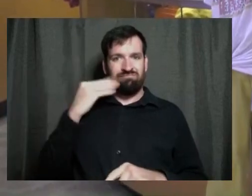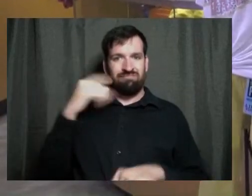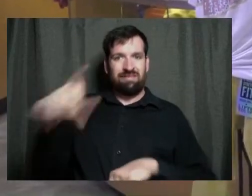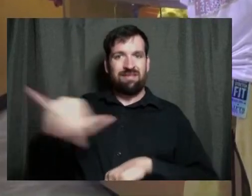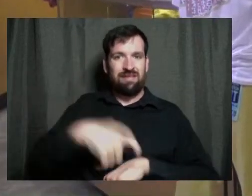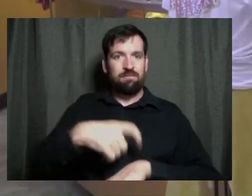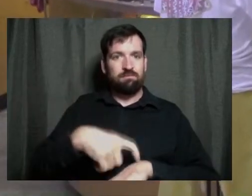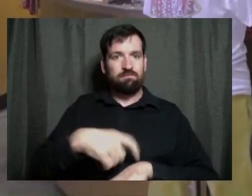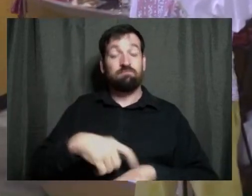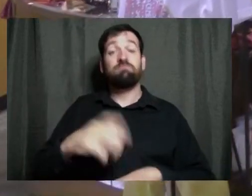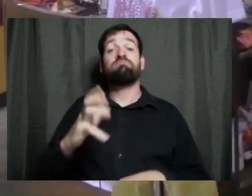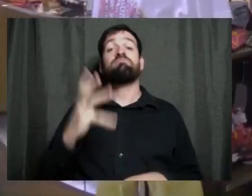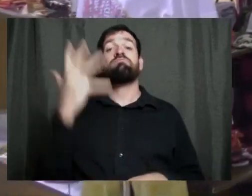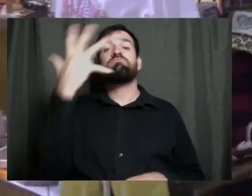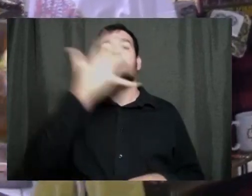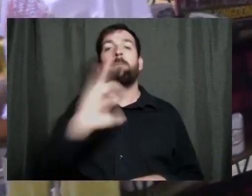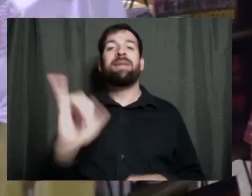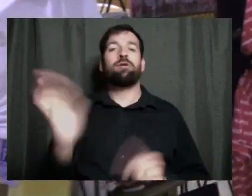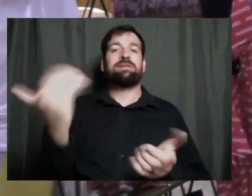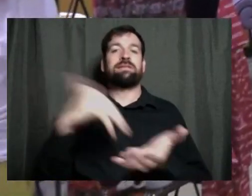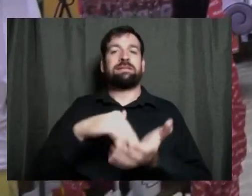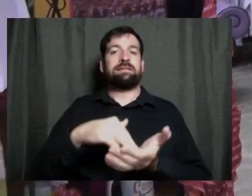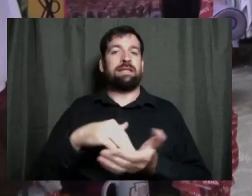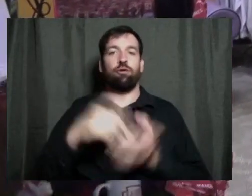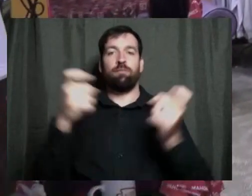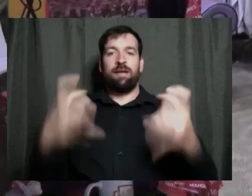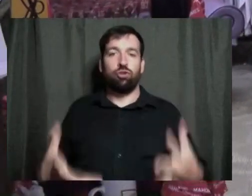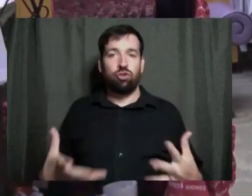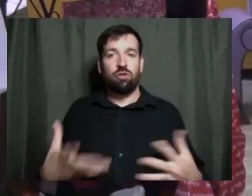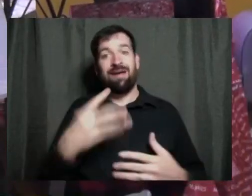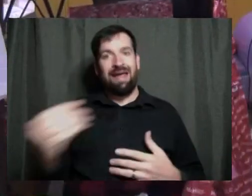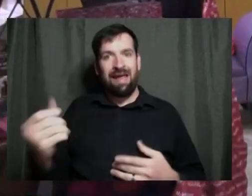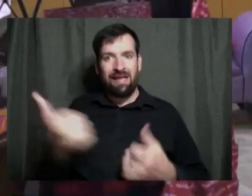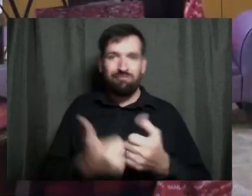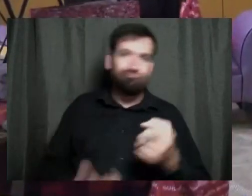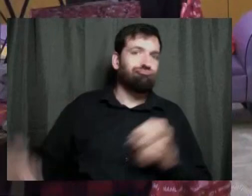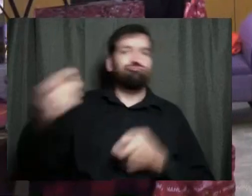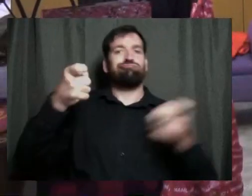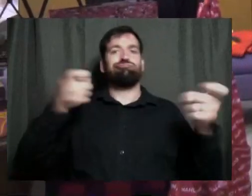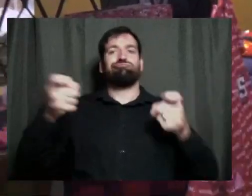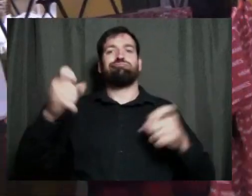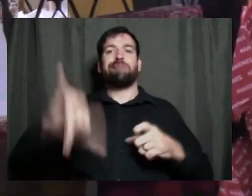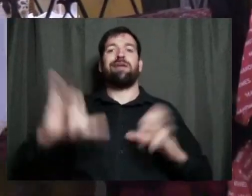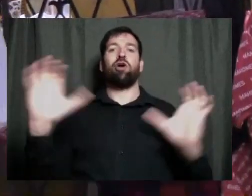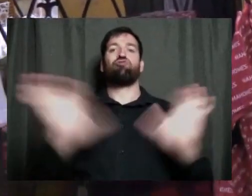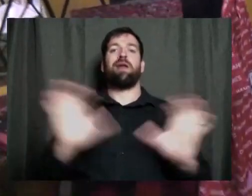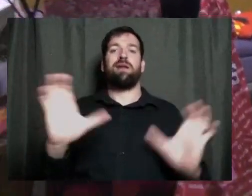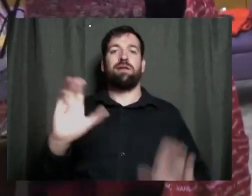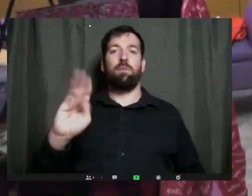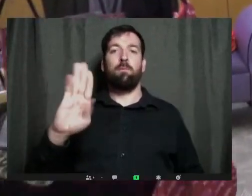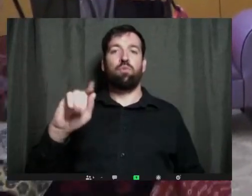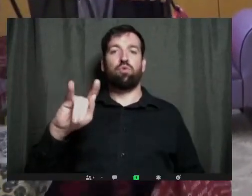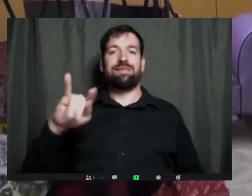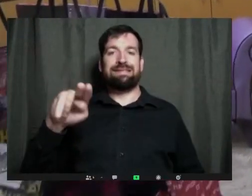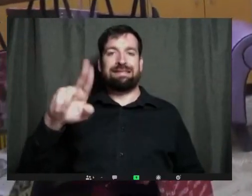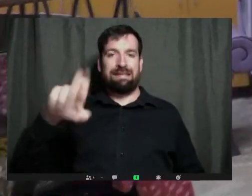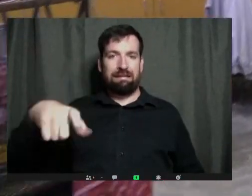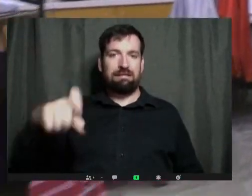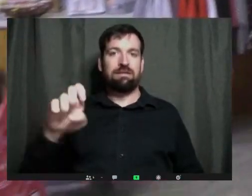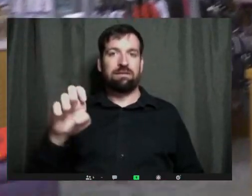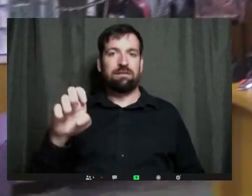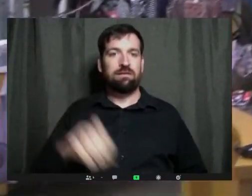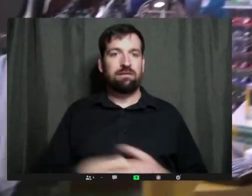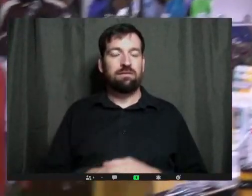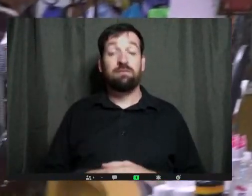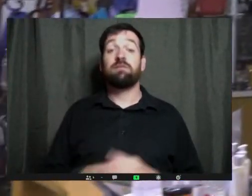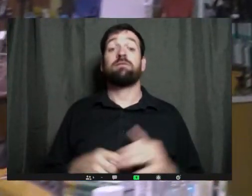Center Manager and the powerhouse really behind this accredited boutique. So we're going to get to Judy here in just a moment. But before we